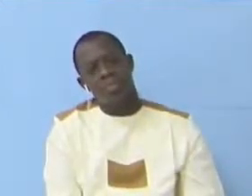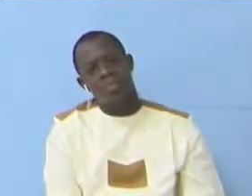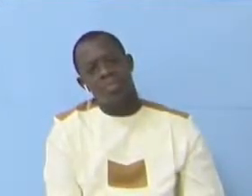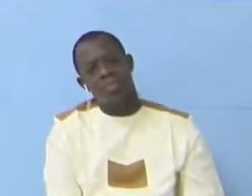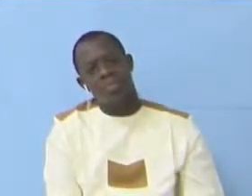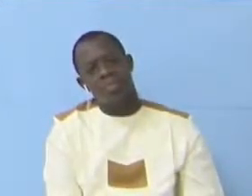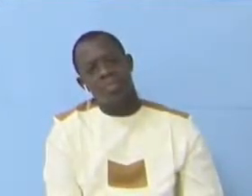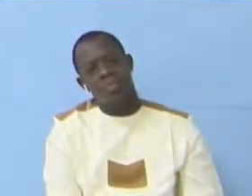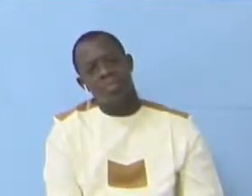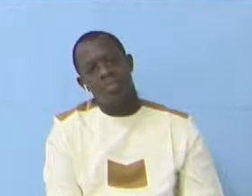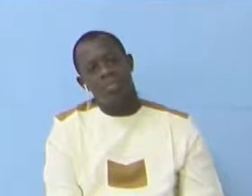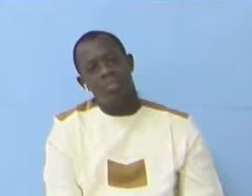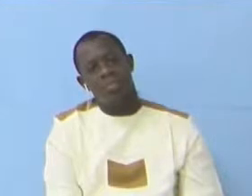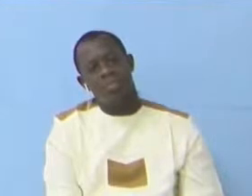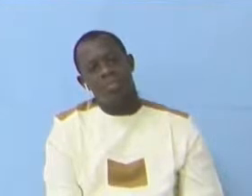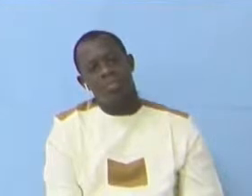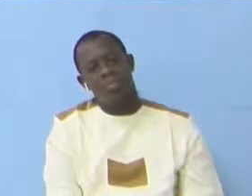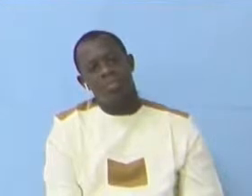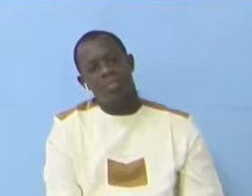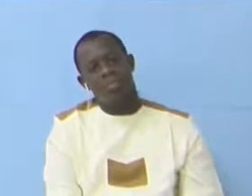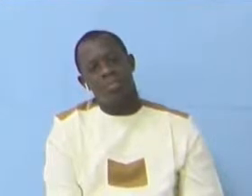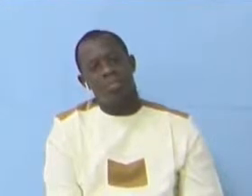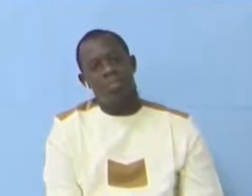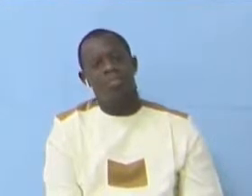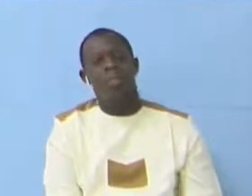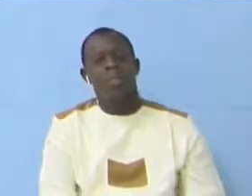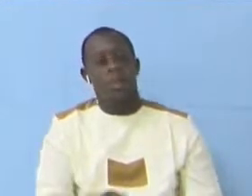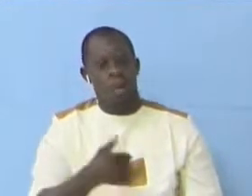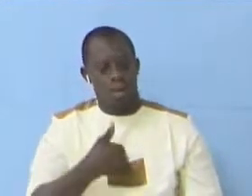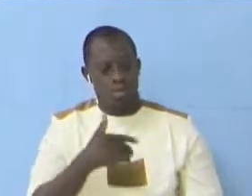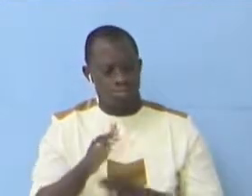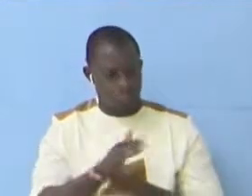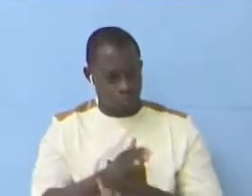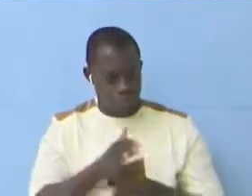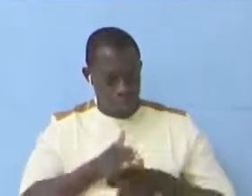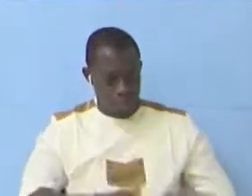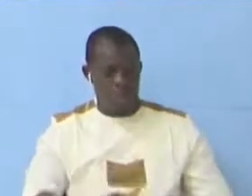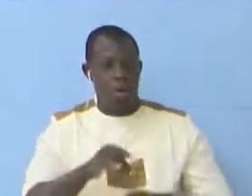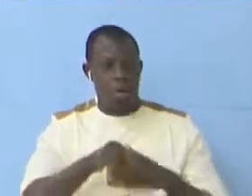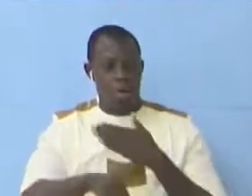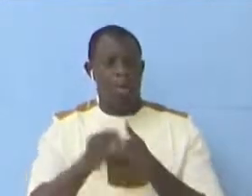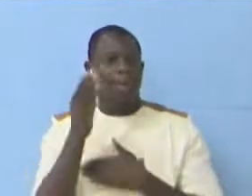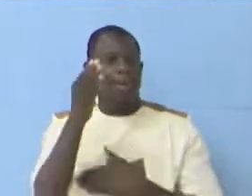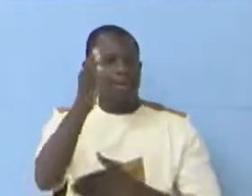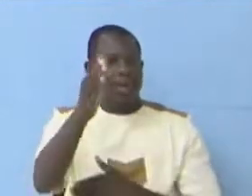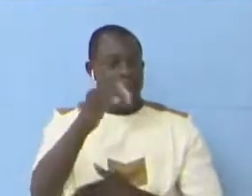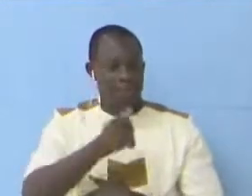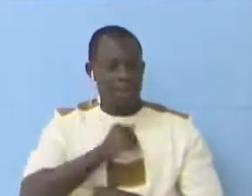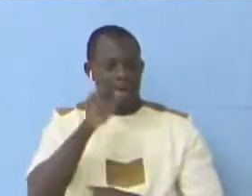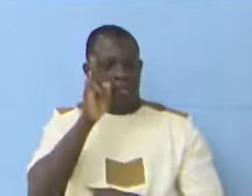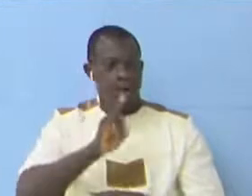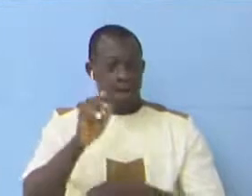Banjul yépp lu ko waral? I was born in Basse. My father was a police officer.